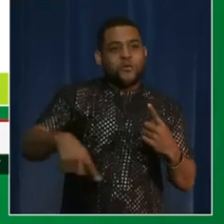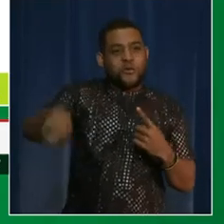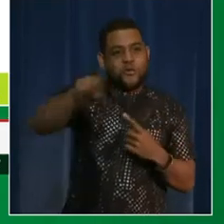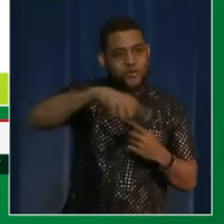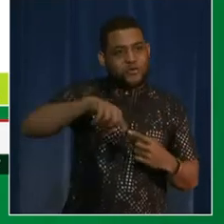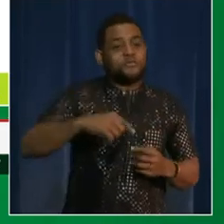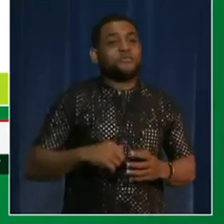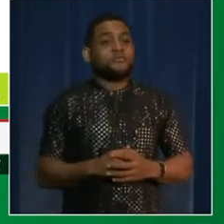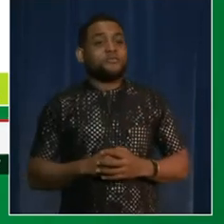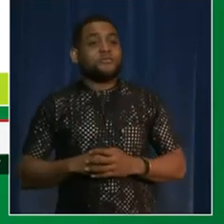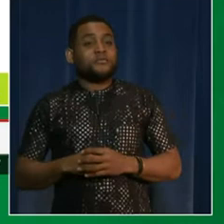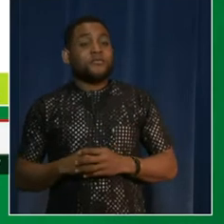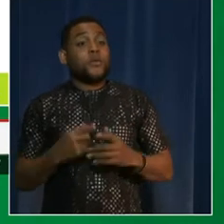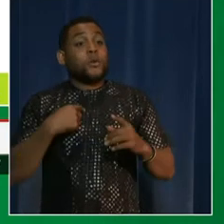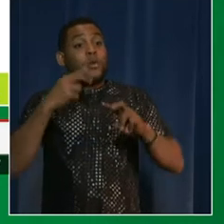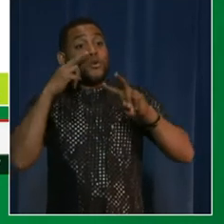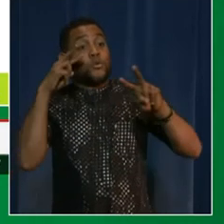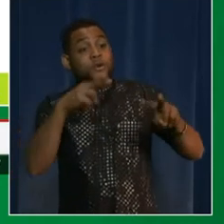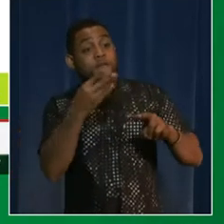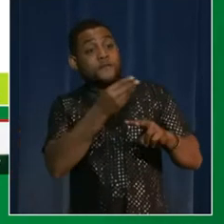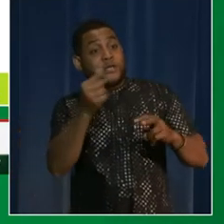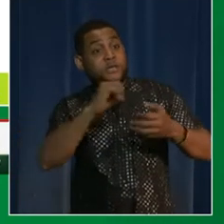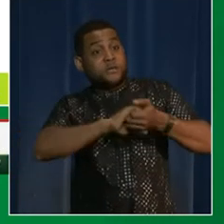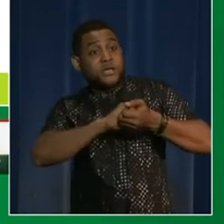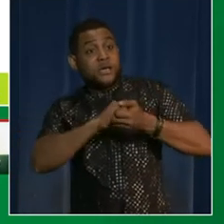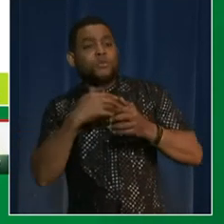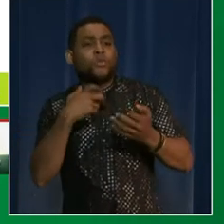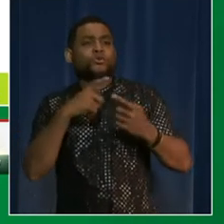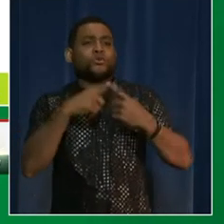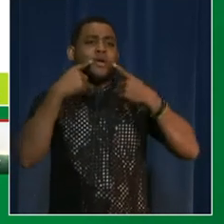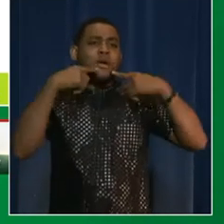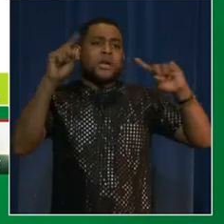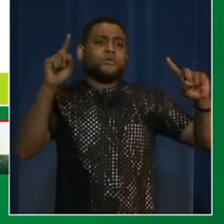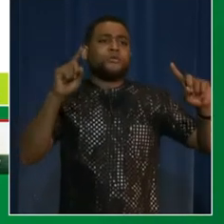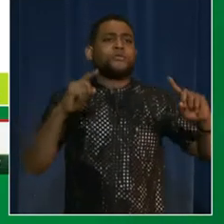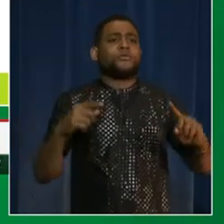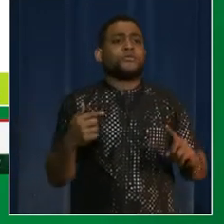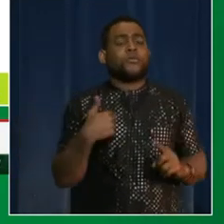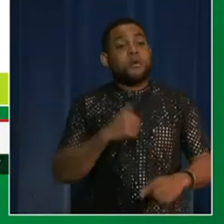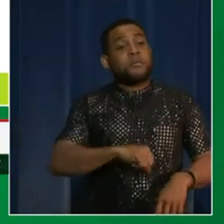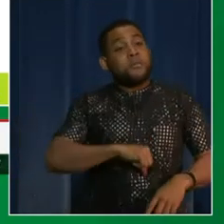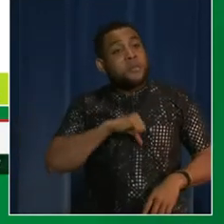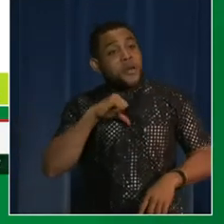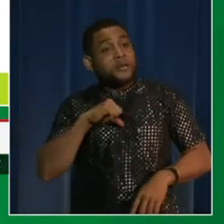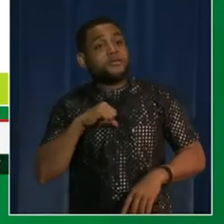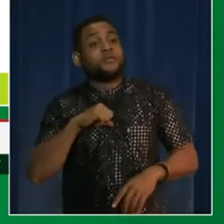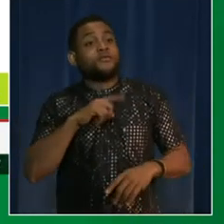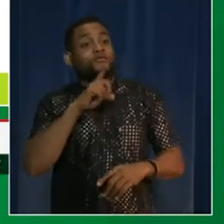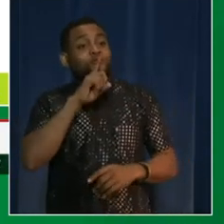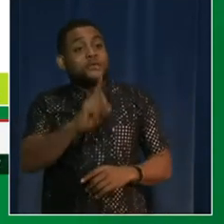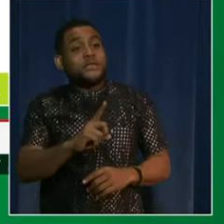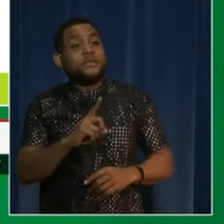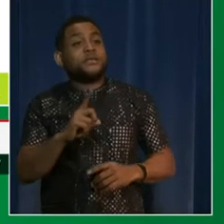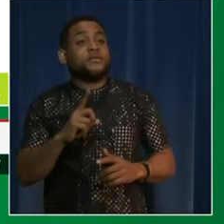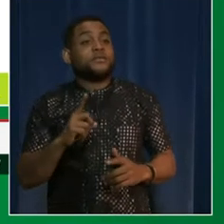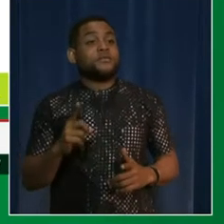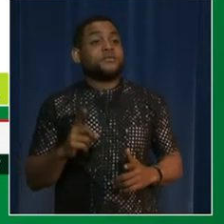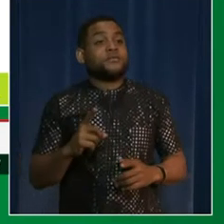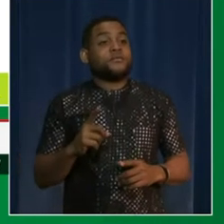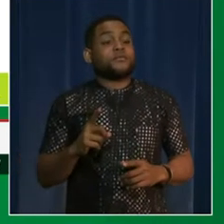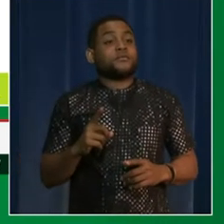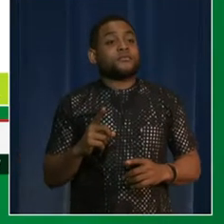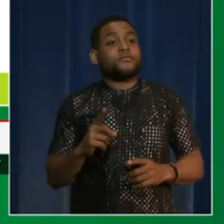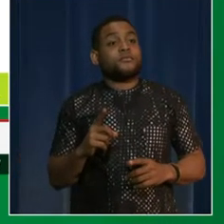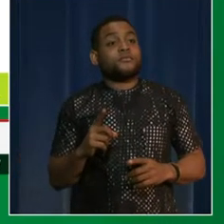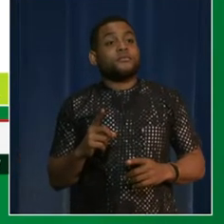forward, we have several partnerships that we wanted to announce. We are a proud participant of the Retrofit Accelerator, which my colleagues from DOEE mentioned,